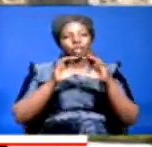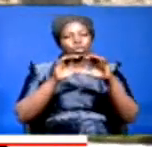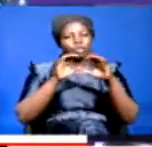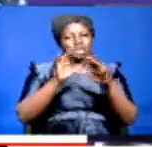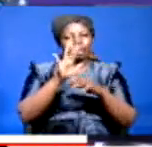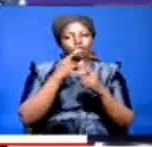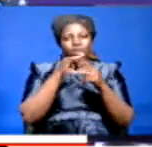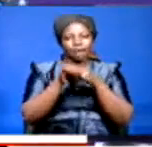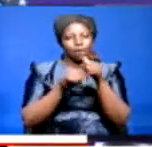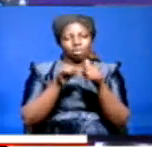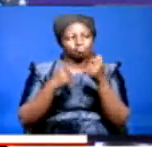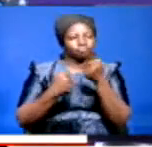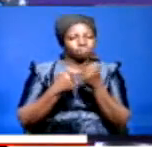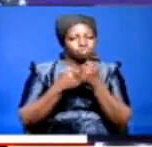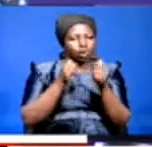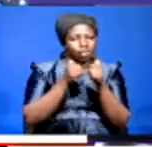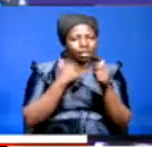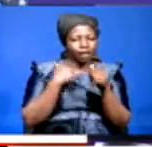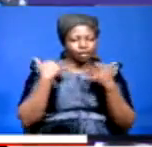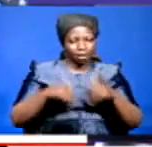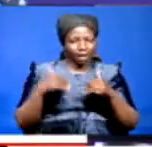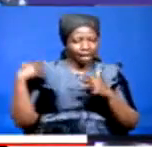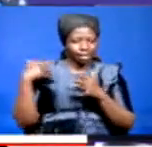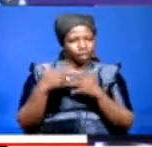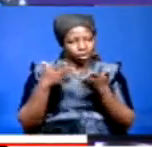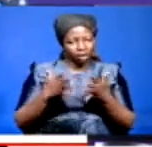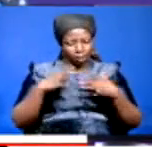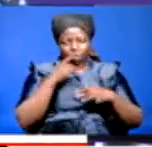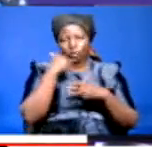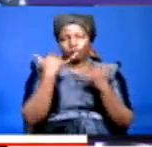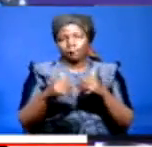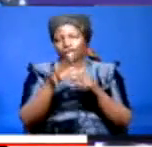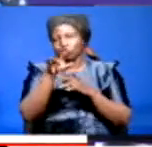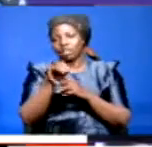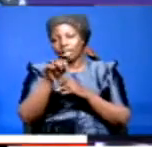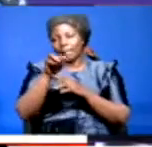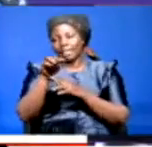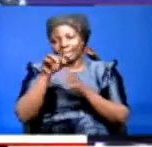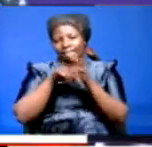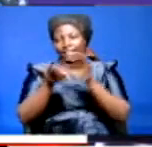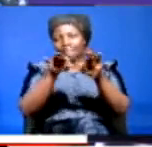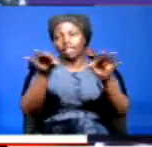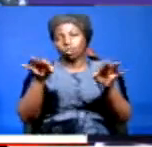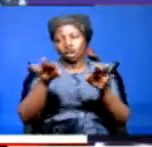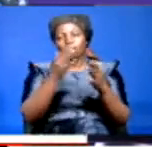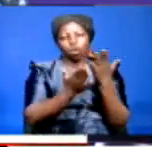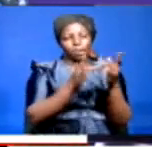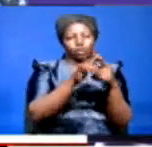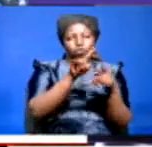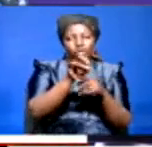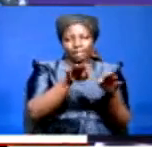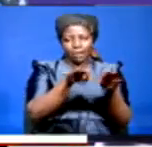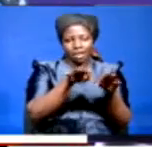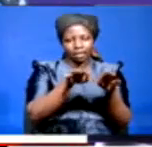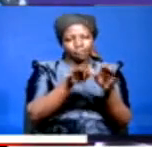far. People who play in 20 meters of a field compare to about 20 meters. Only if you didn't watch the game